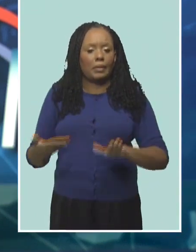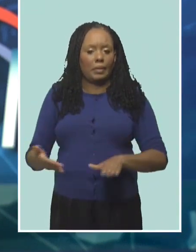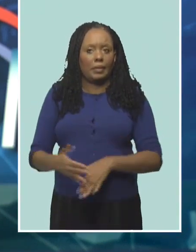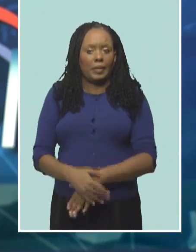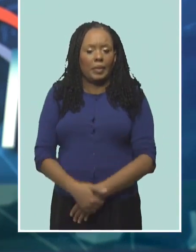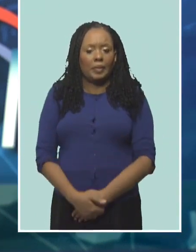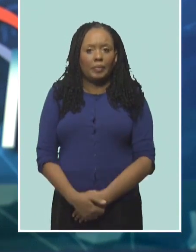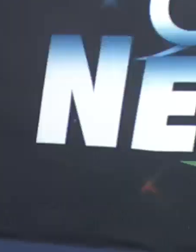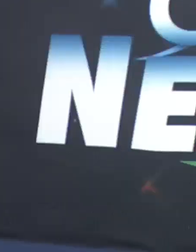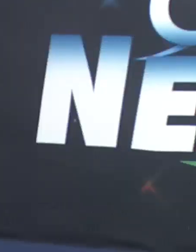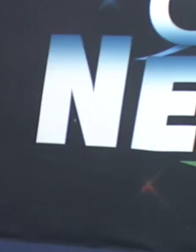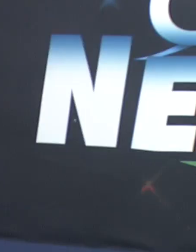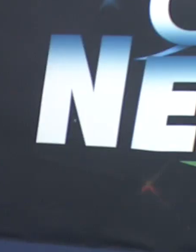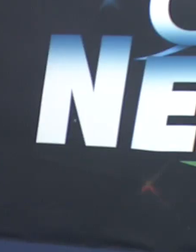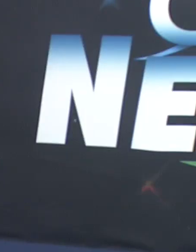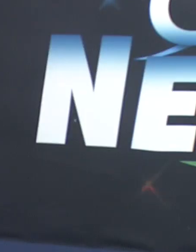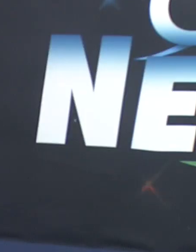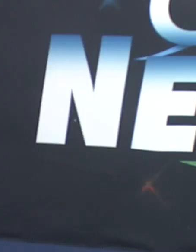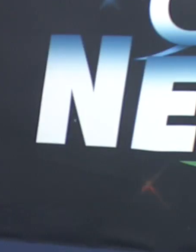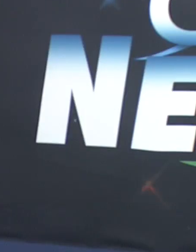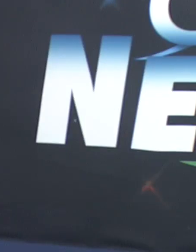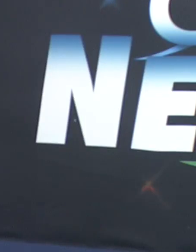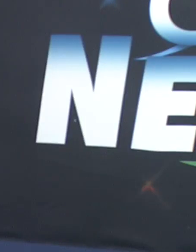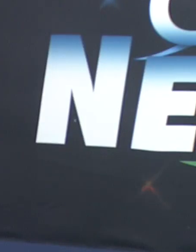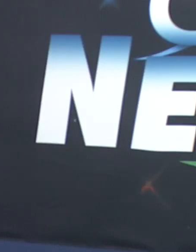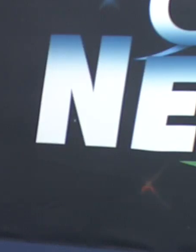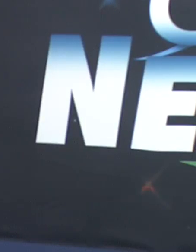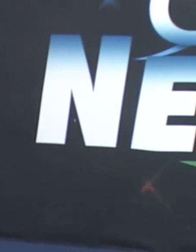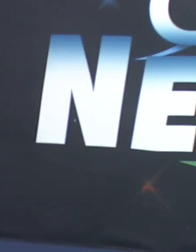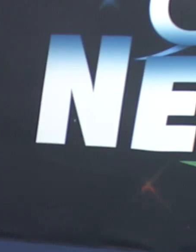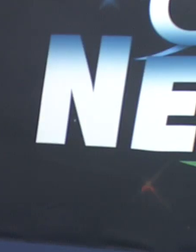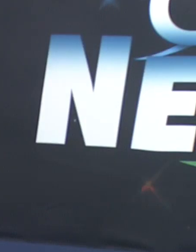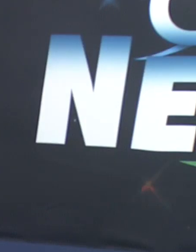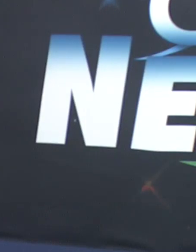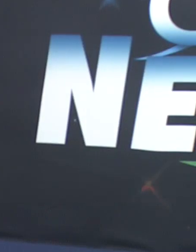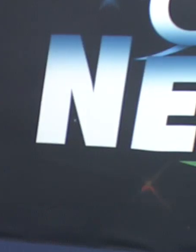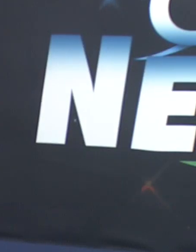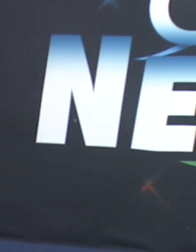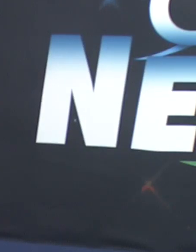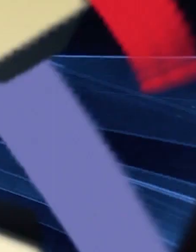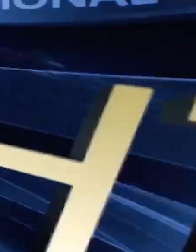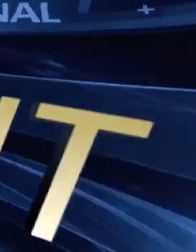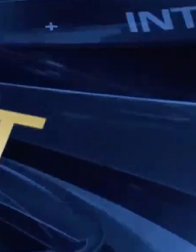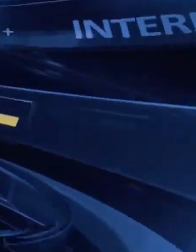fatal. Well, coming up, another weekend of Bridgetown Market.